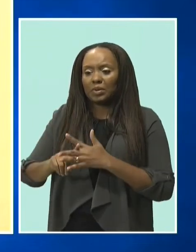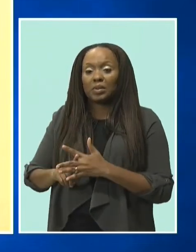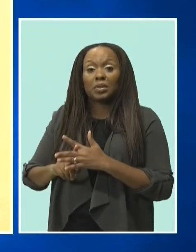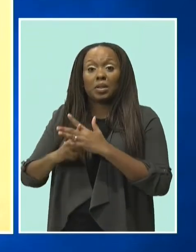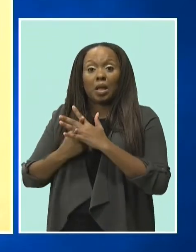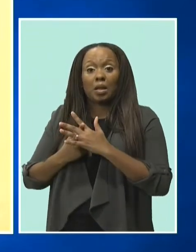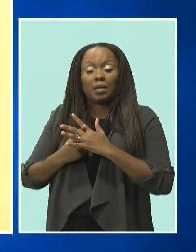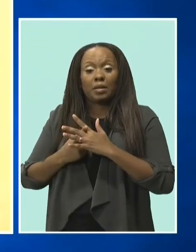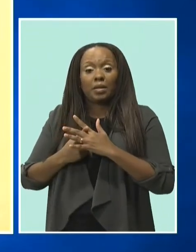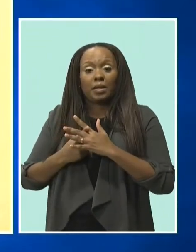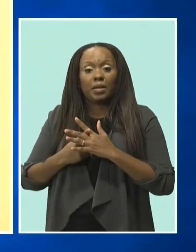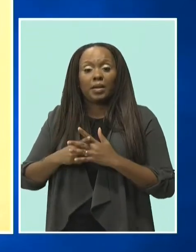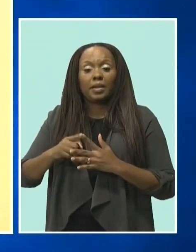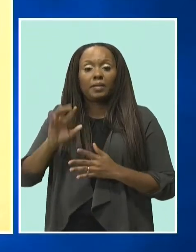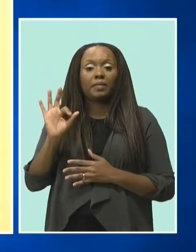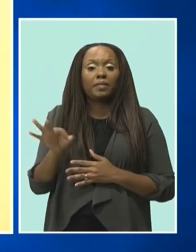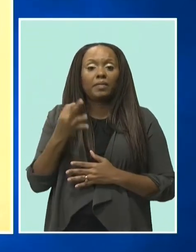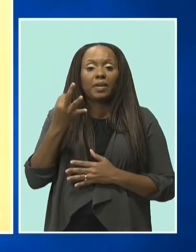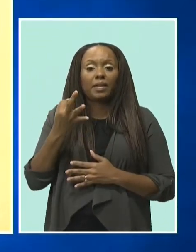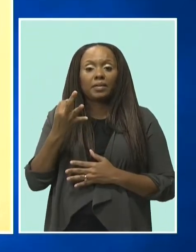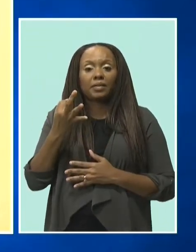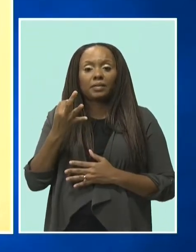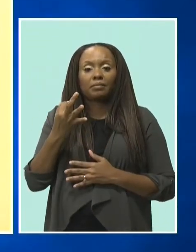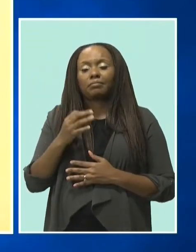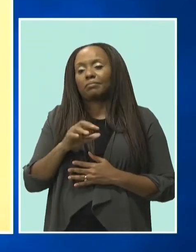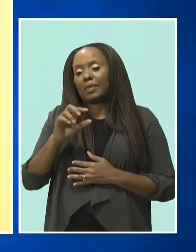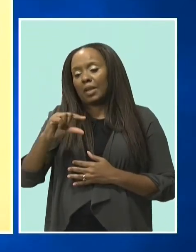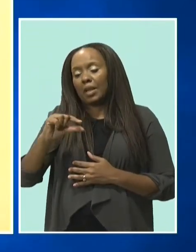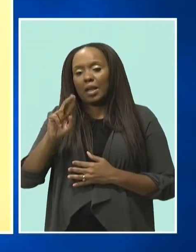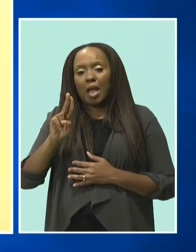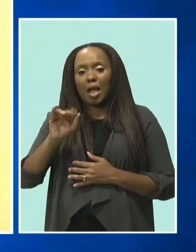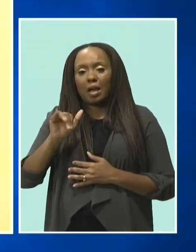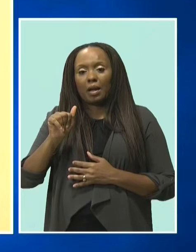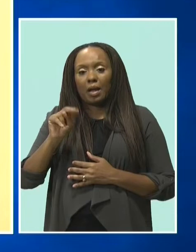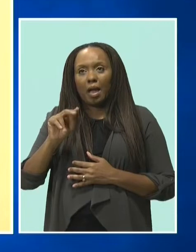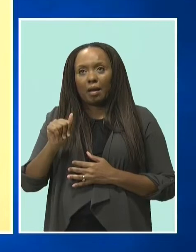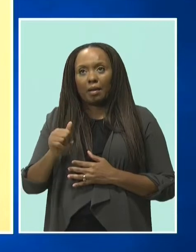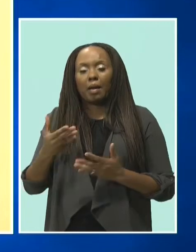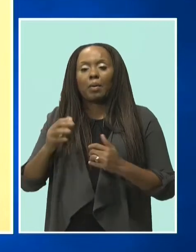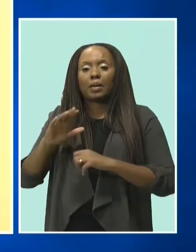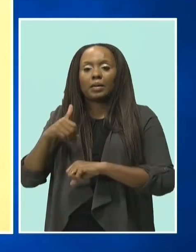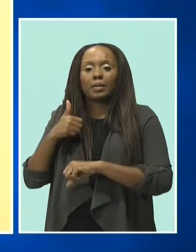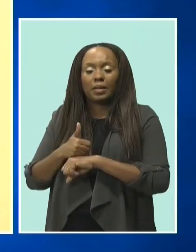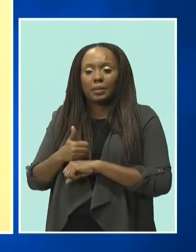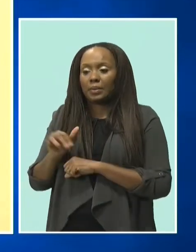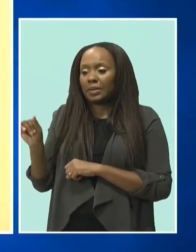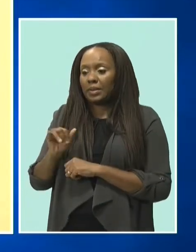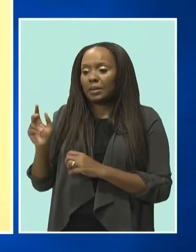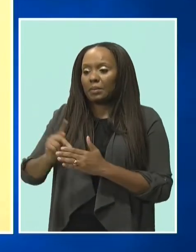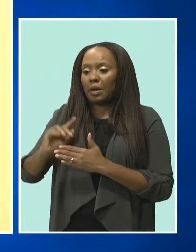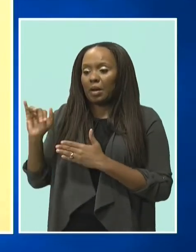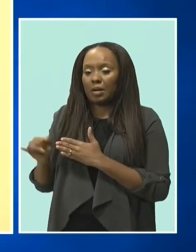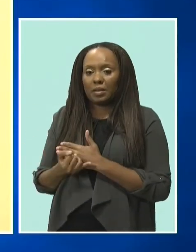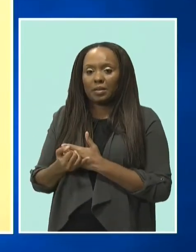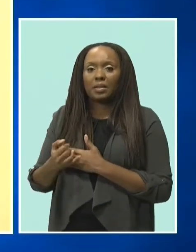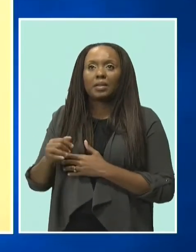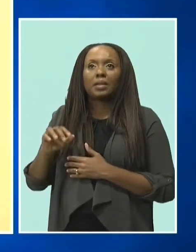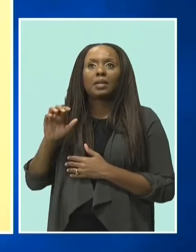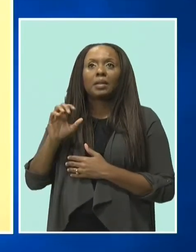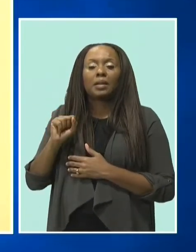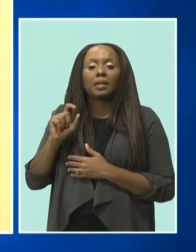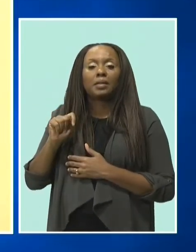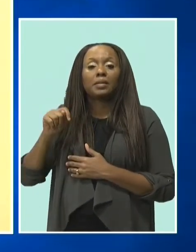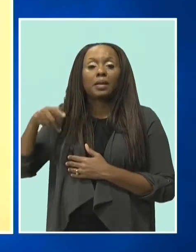Guiana. And we're looking at developing a similar project here in St. Philip, in the location of the